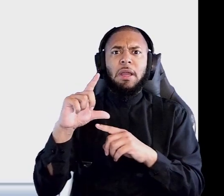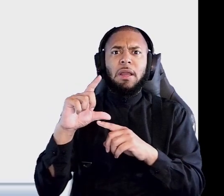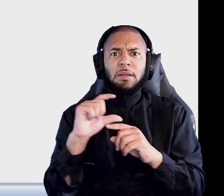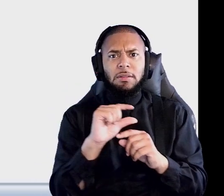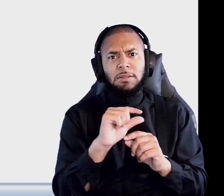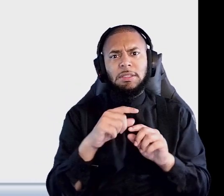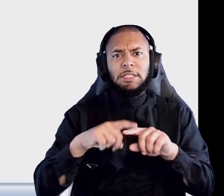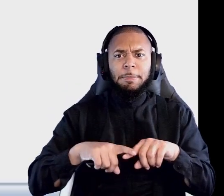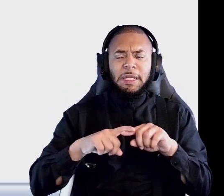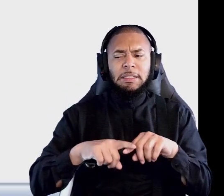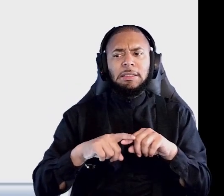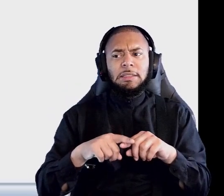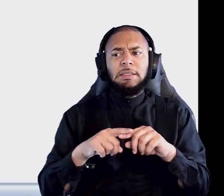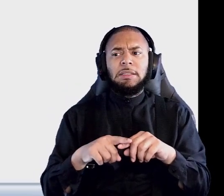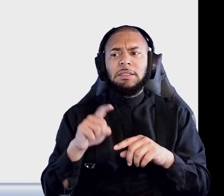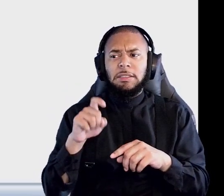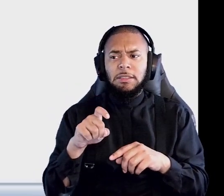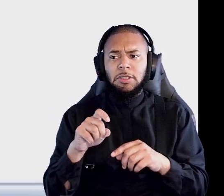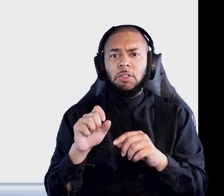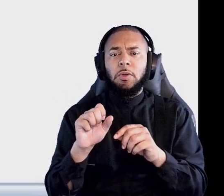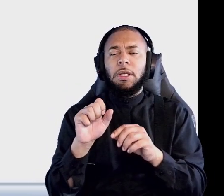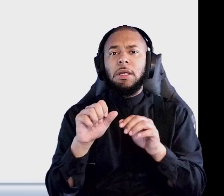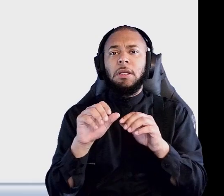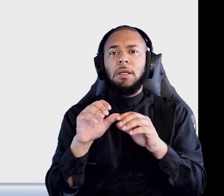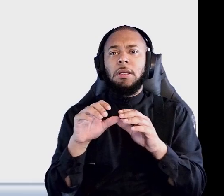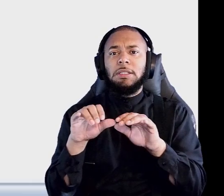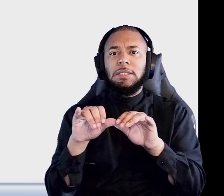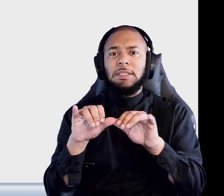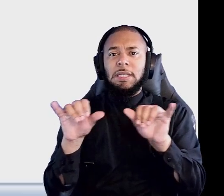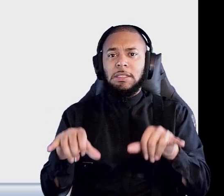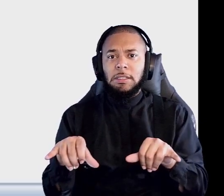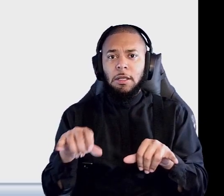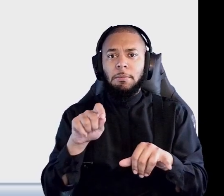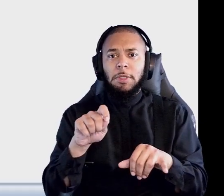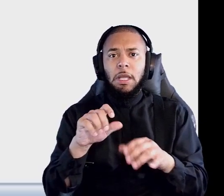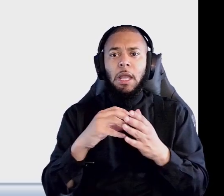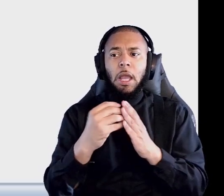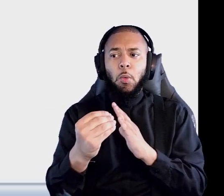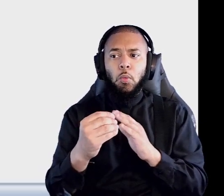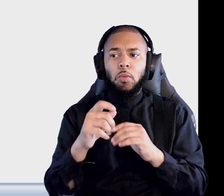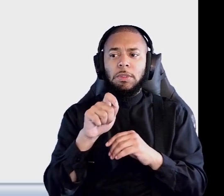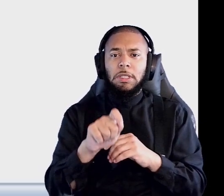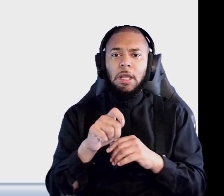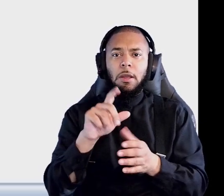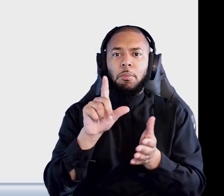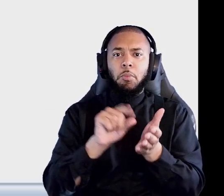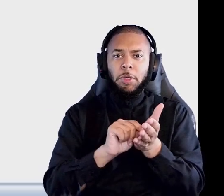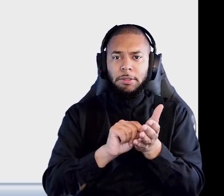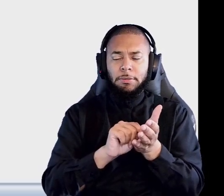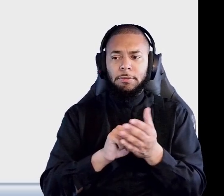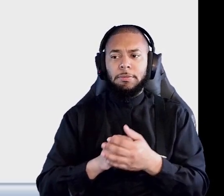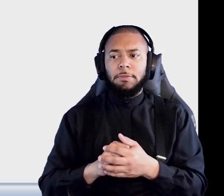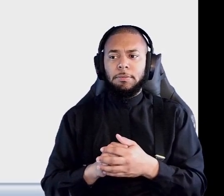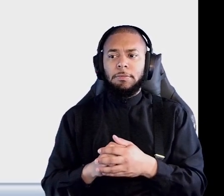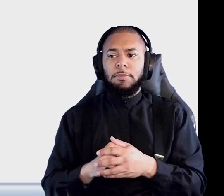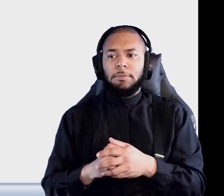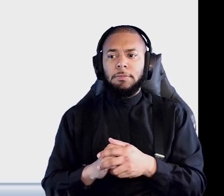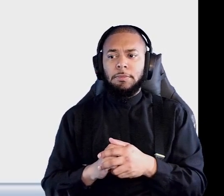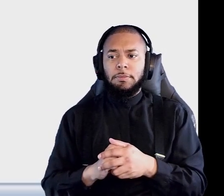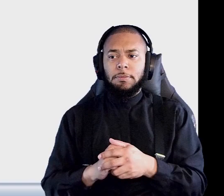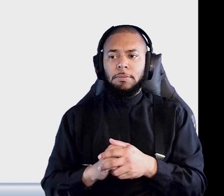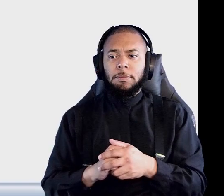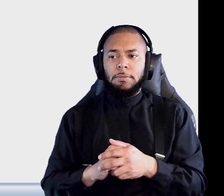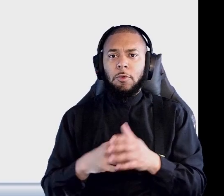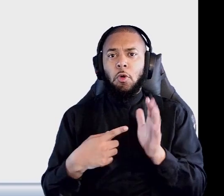a dot, like period, then the word out, then another dot, and then the word print. And we'll